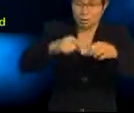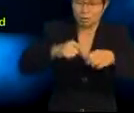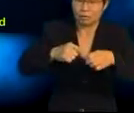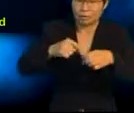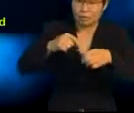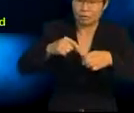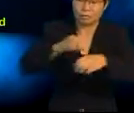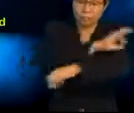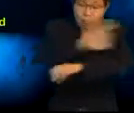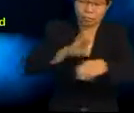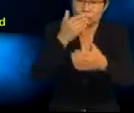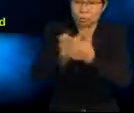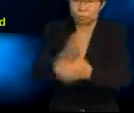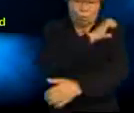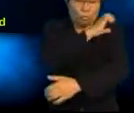small.